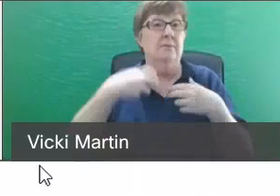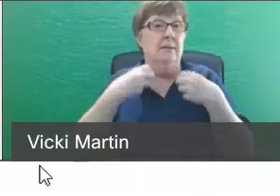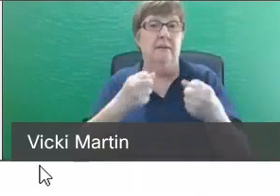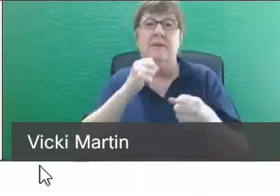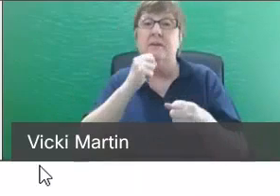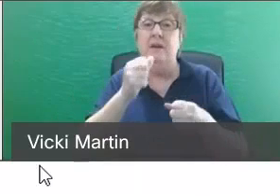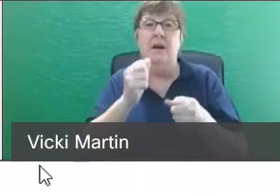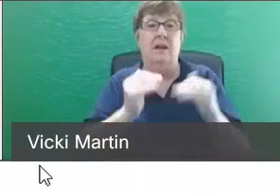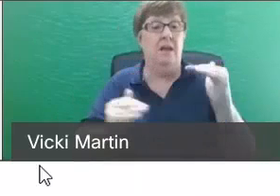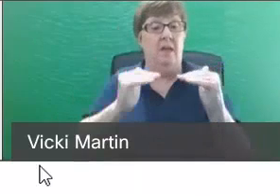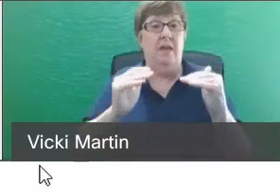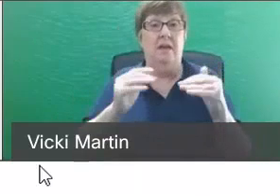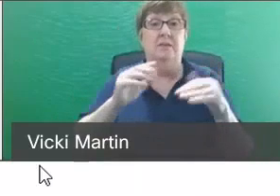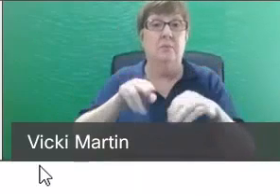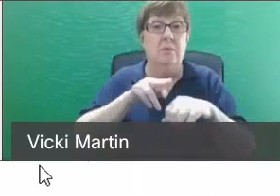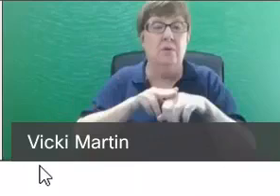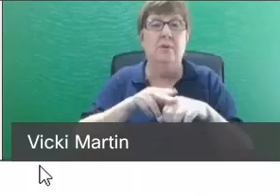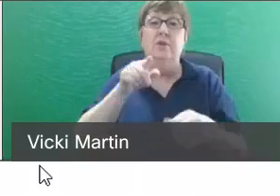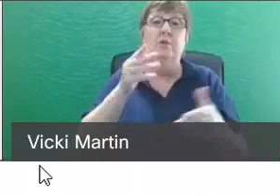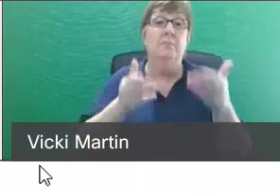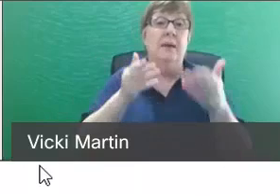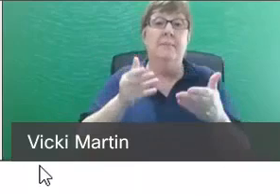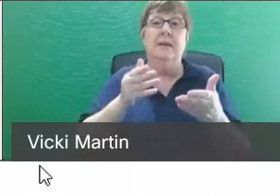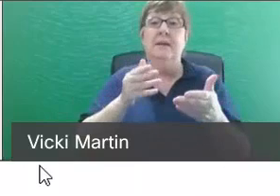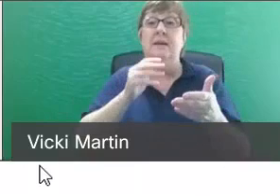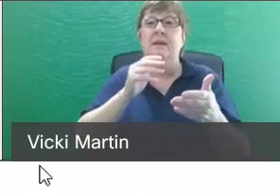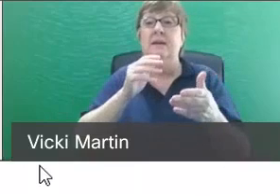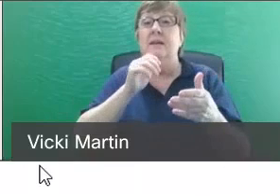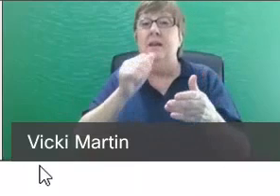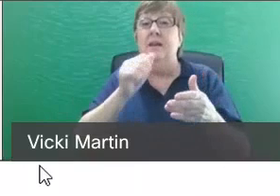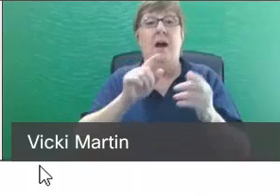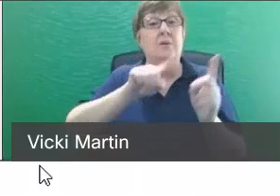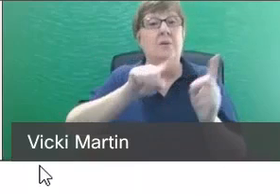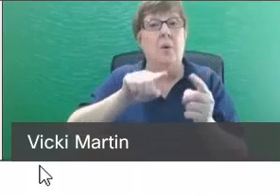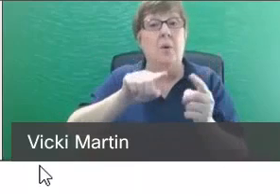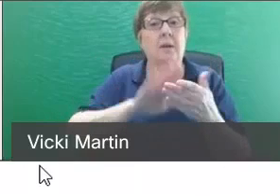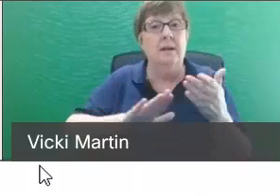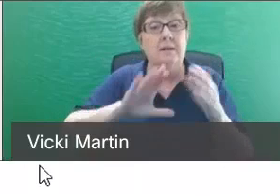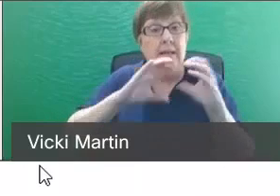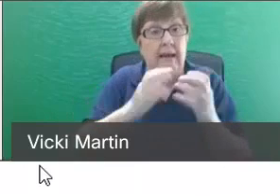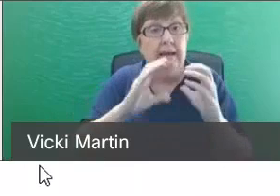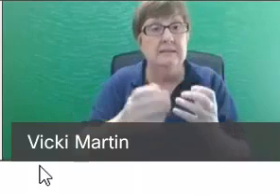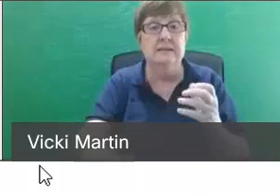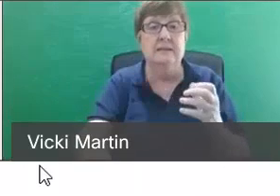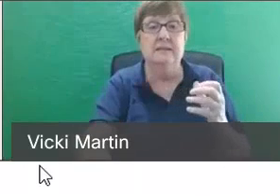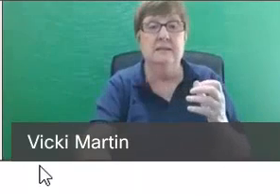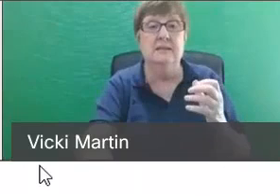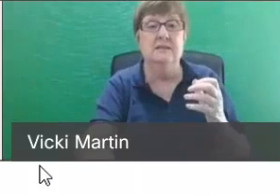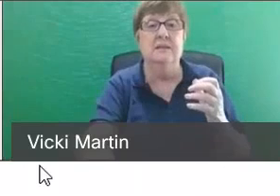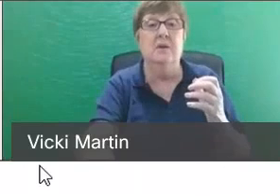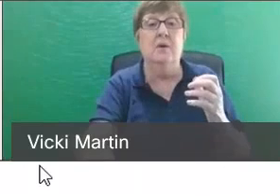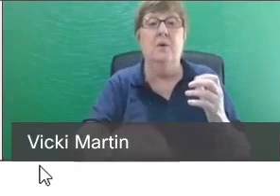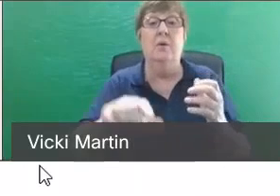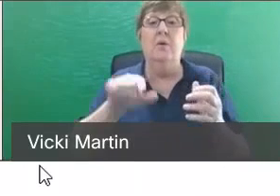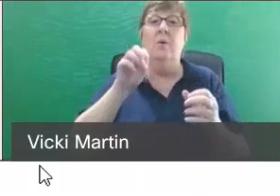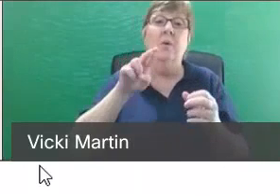your classes, or you won't go to your classes. You won't be able to balance these homework assignments and papers. So we want to make